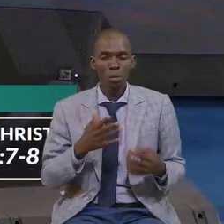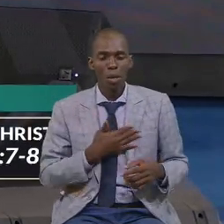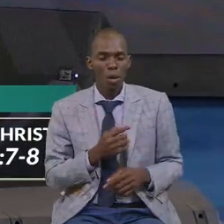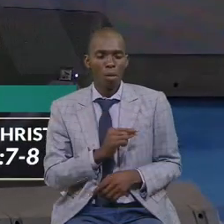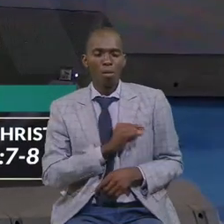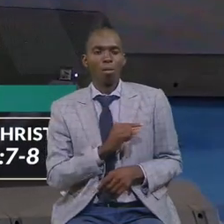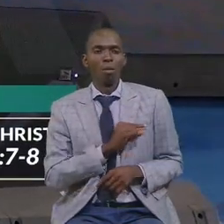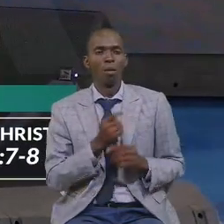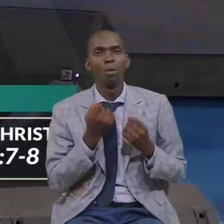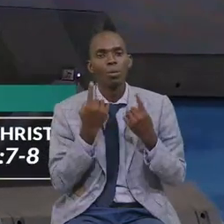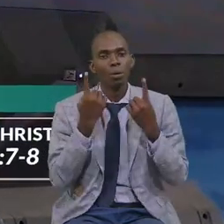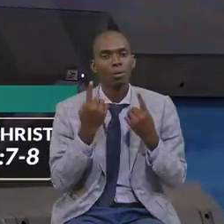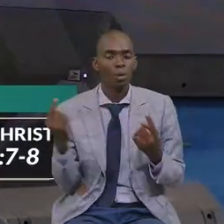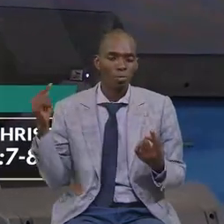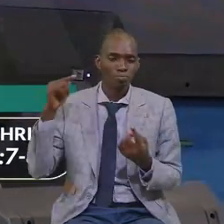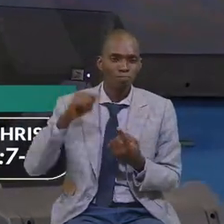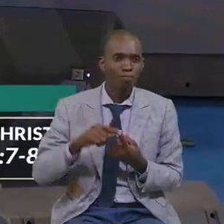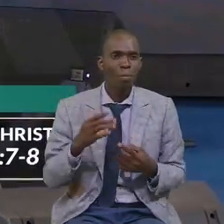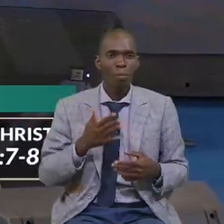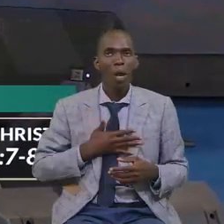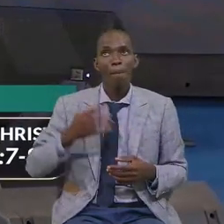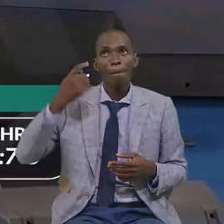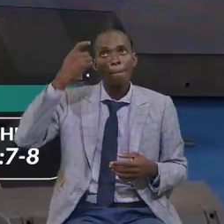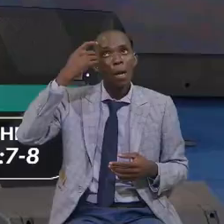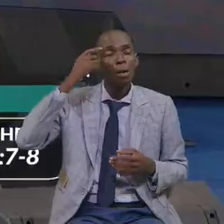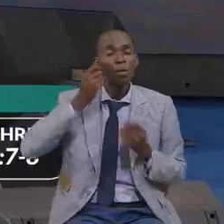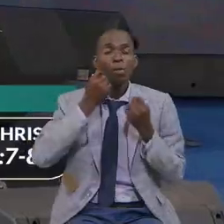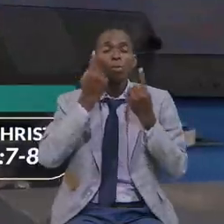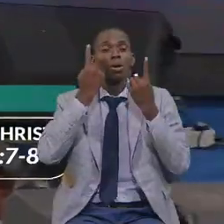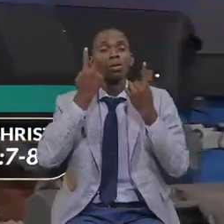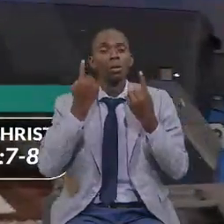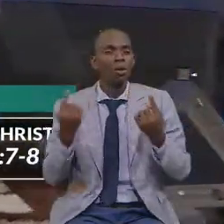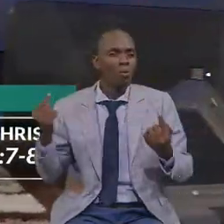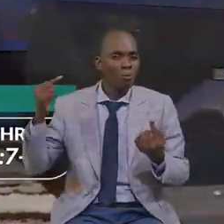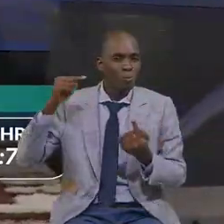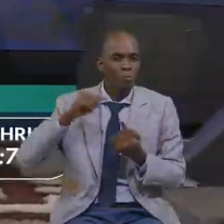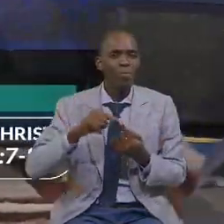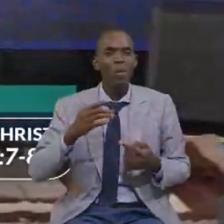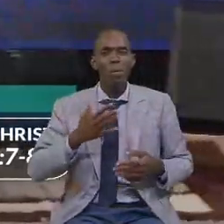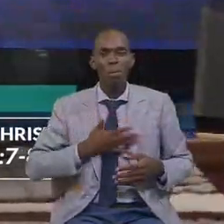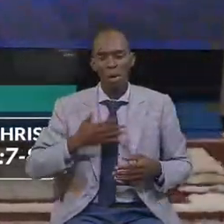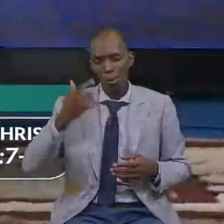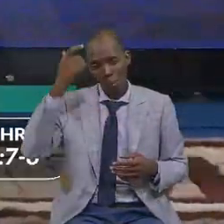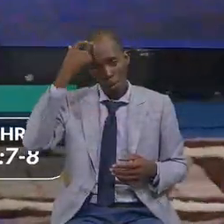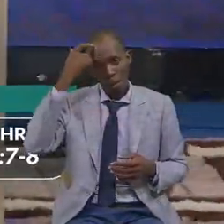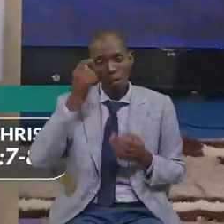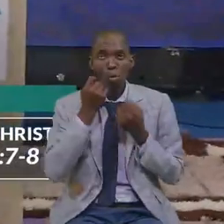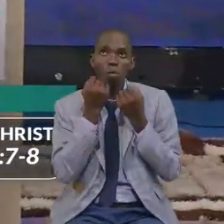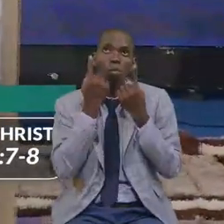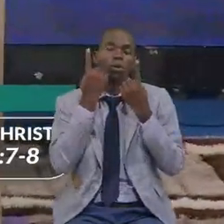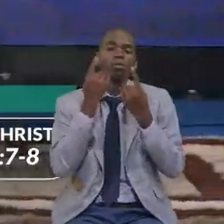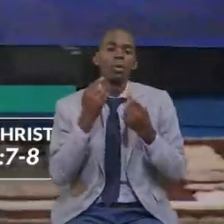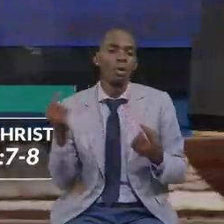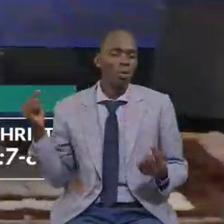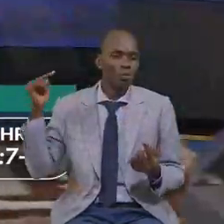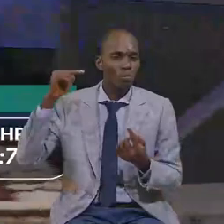up, until my mind wakes up, until my brain wakes up,